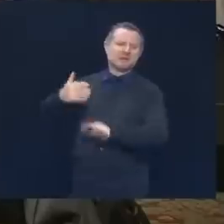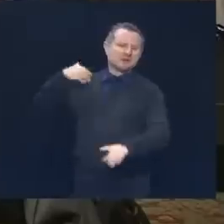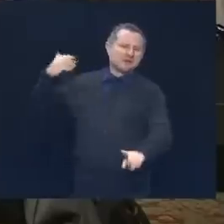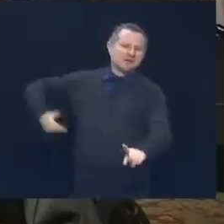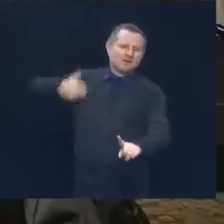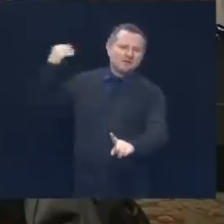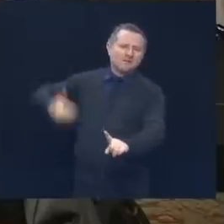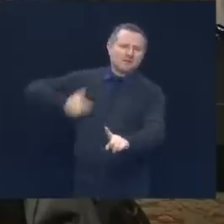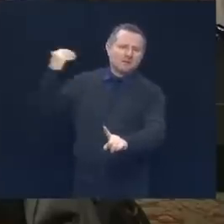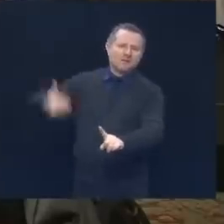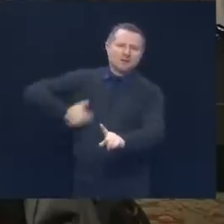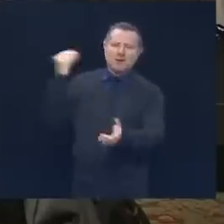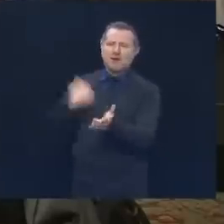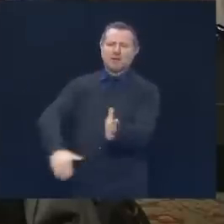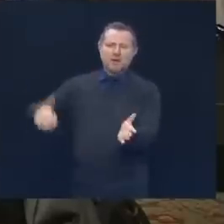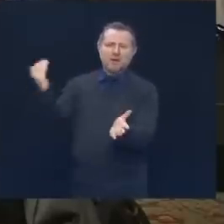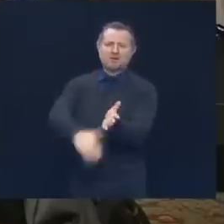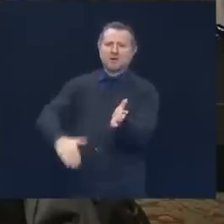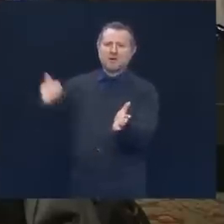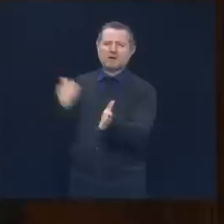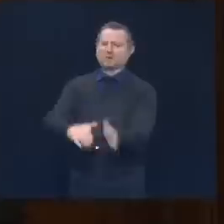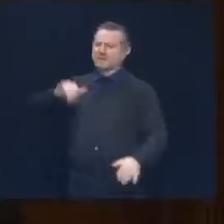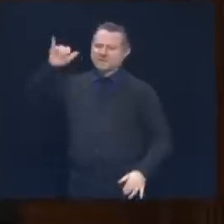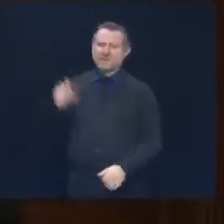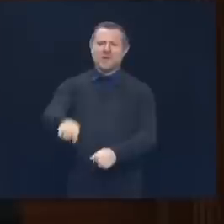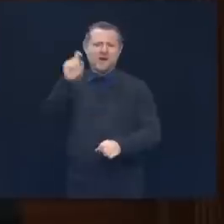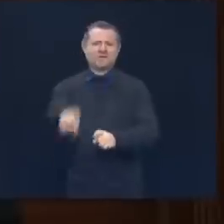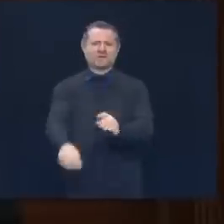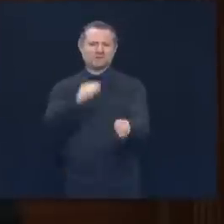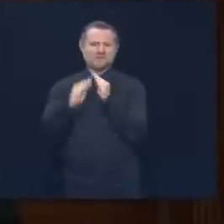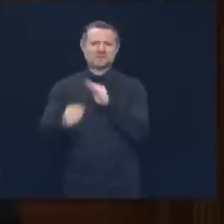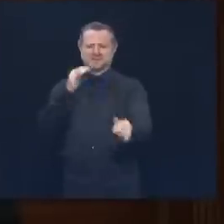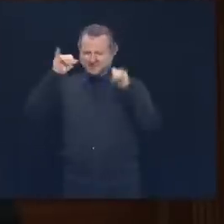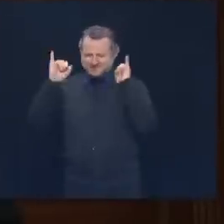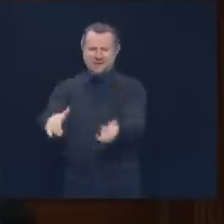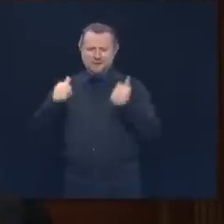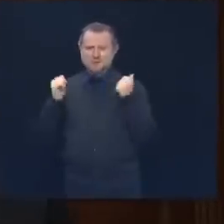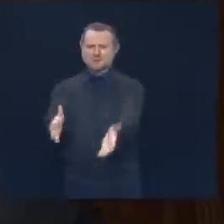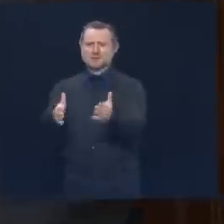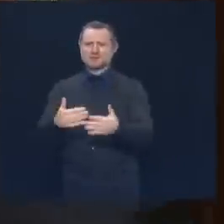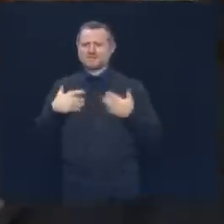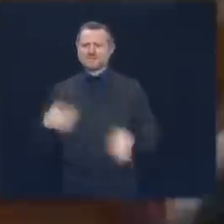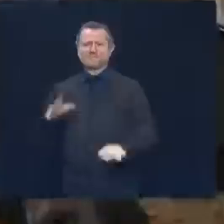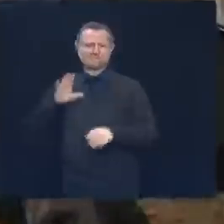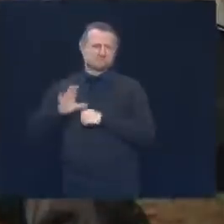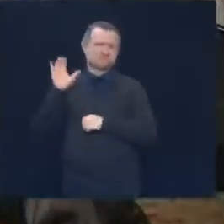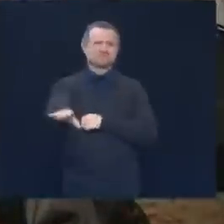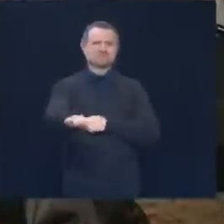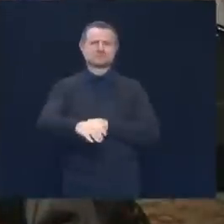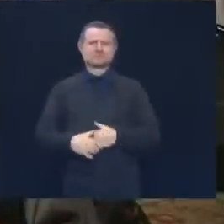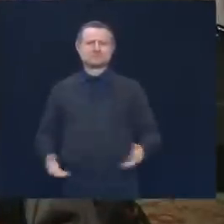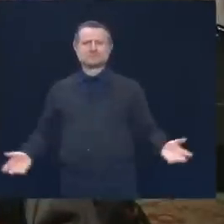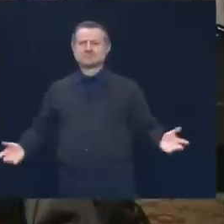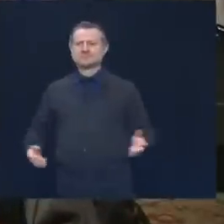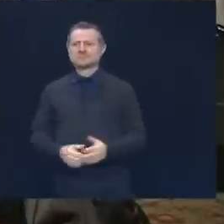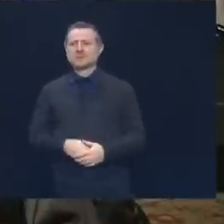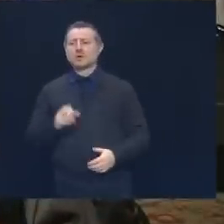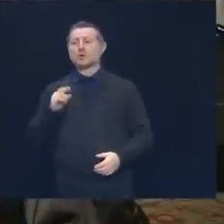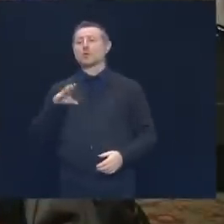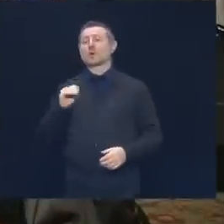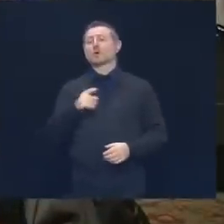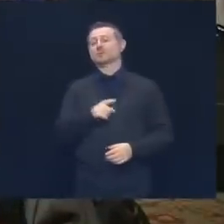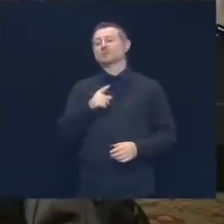governor points out. They need to fix themselves, but we did provide additional funding. Yeah, Mr. Murdoch has